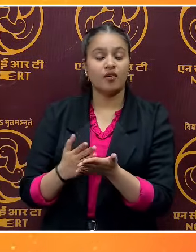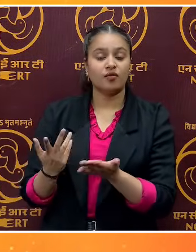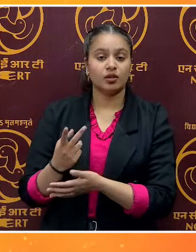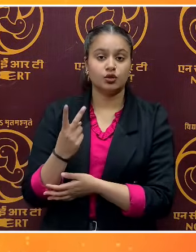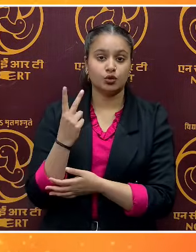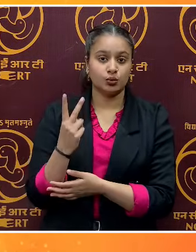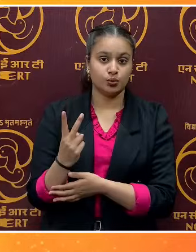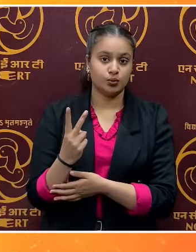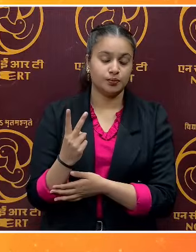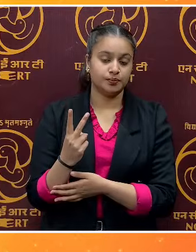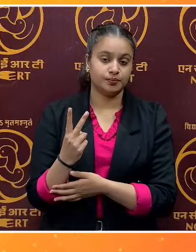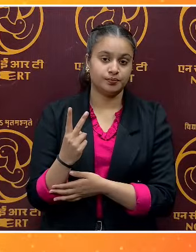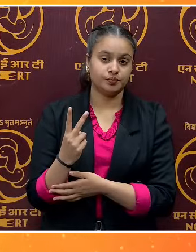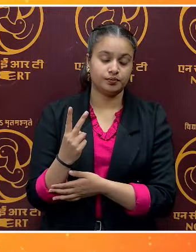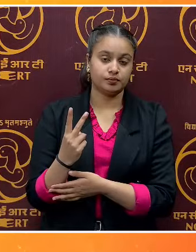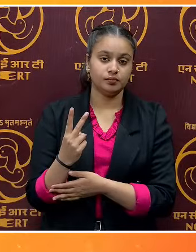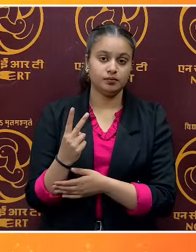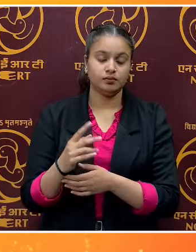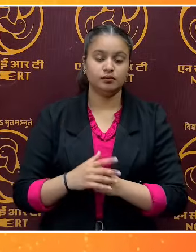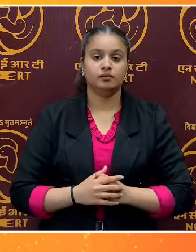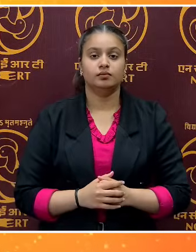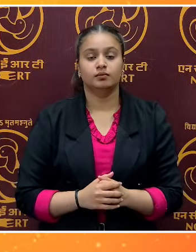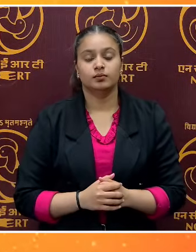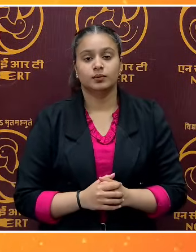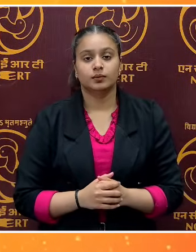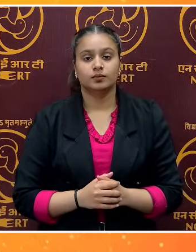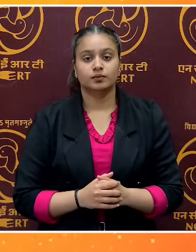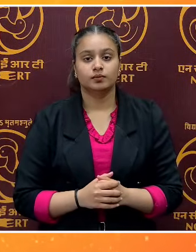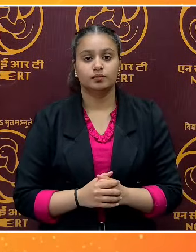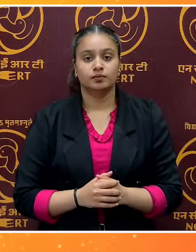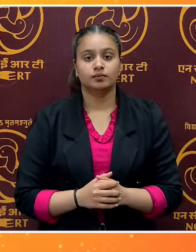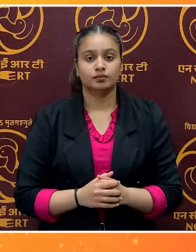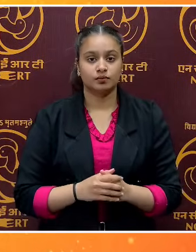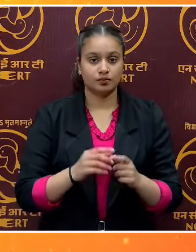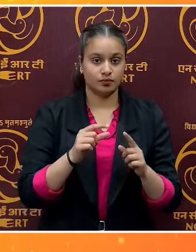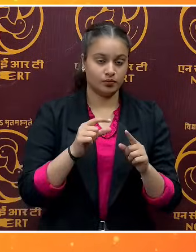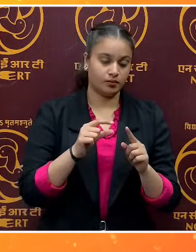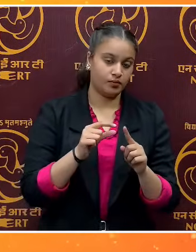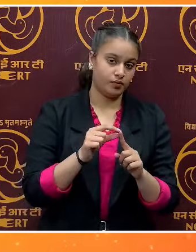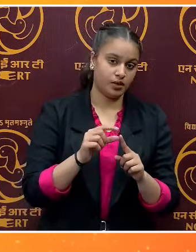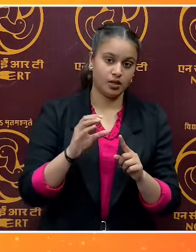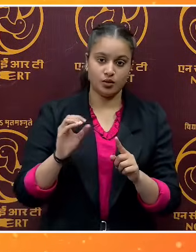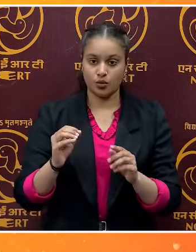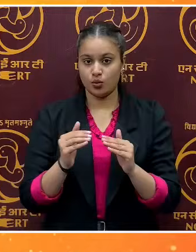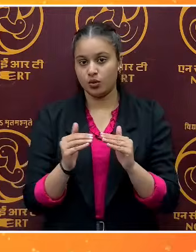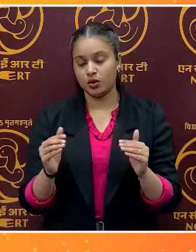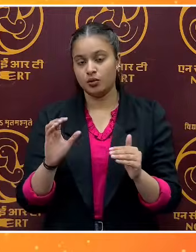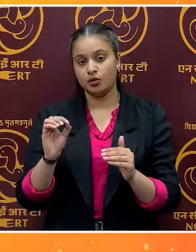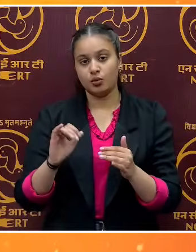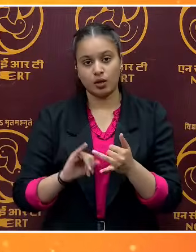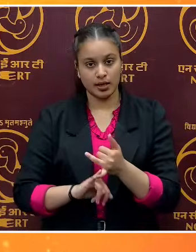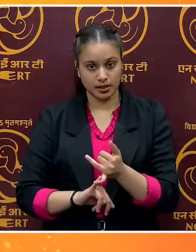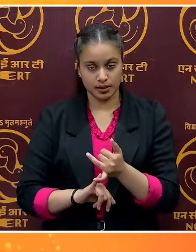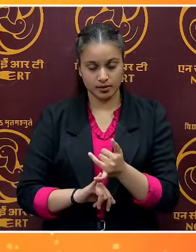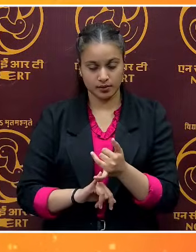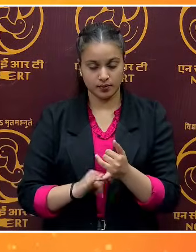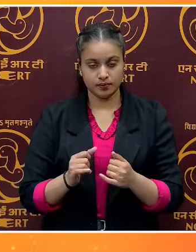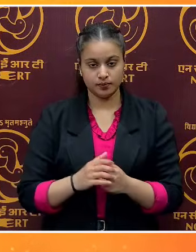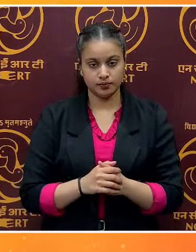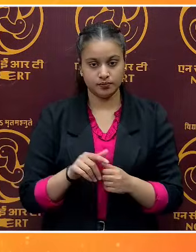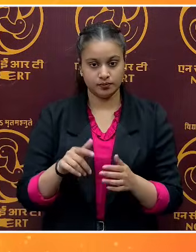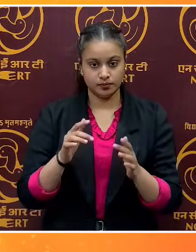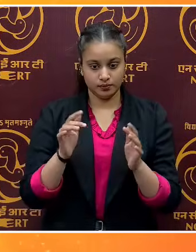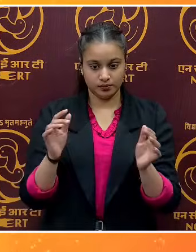is at this point with 2 centimeters. So, PO is equal to OS. In this way I am joining this middle